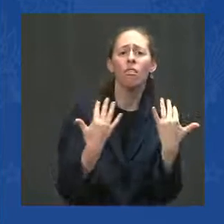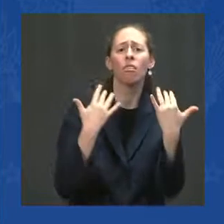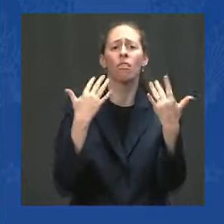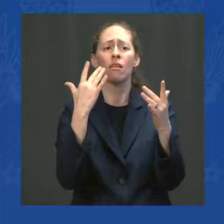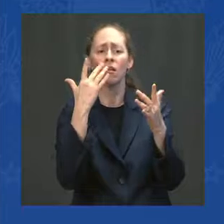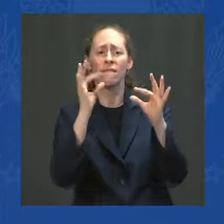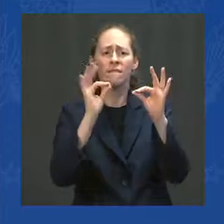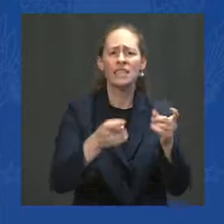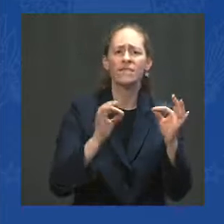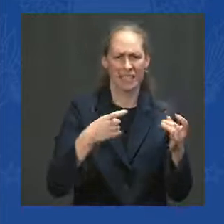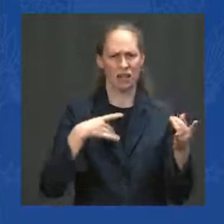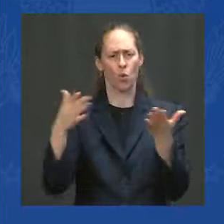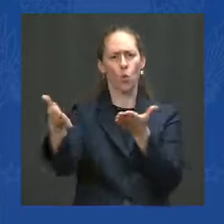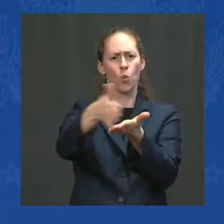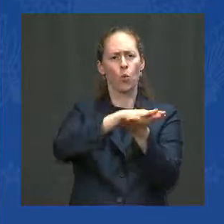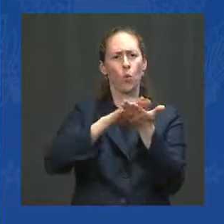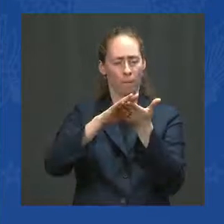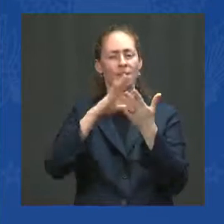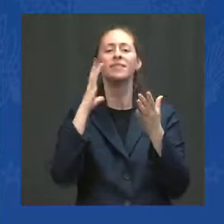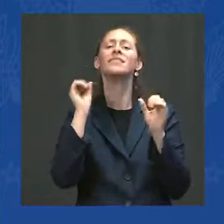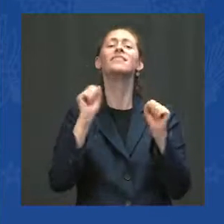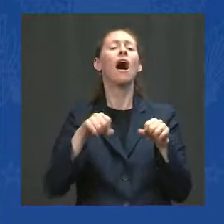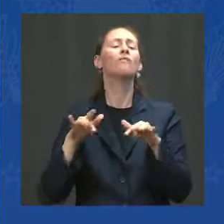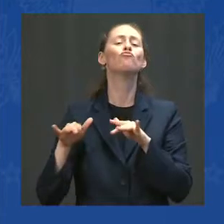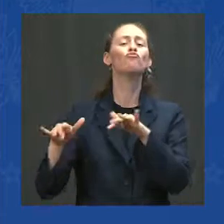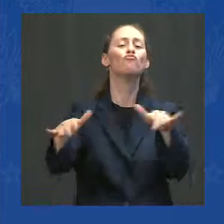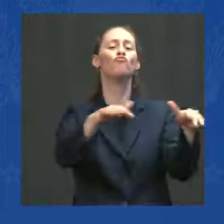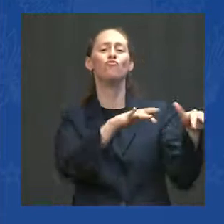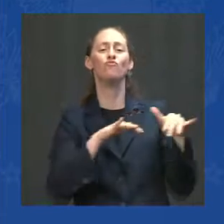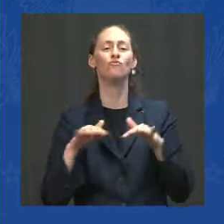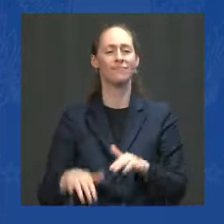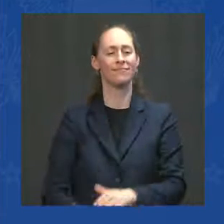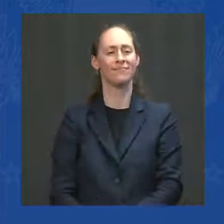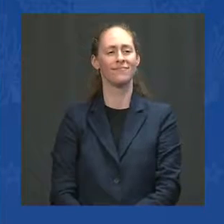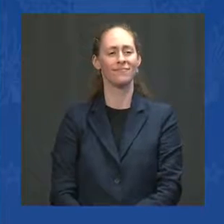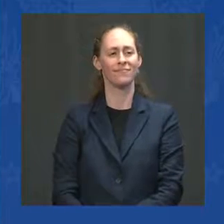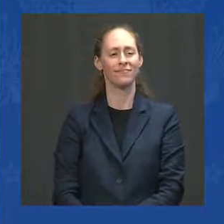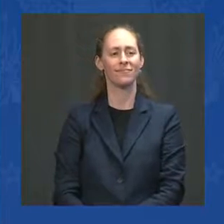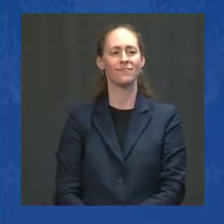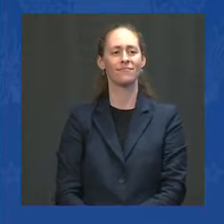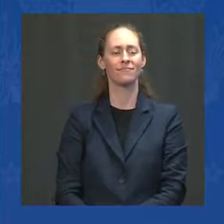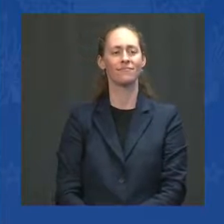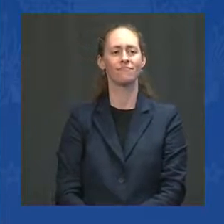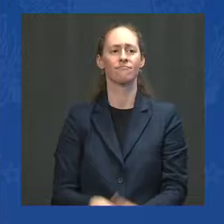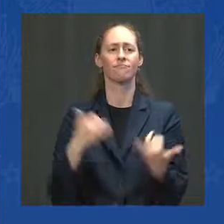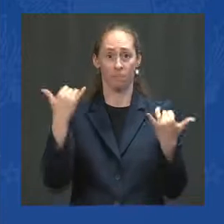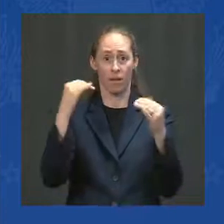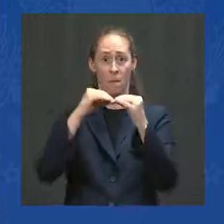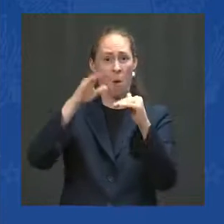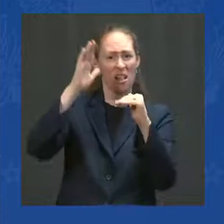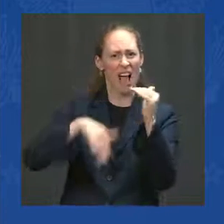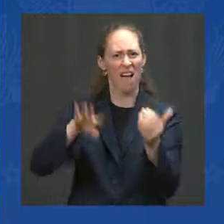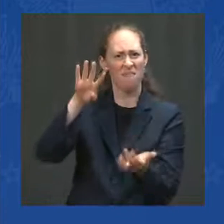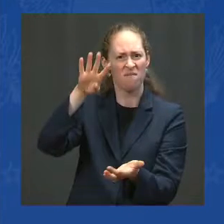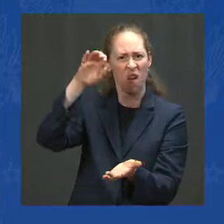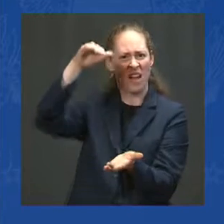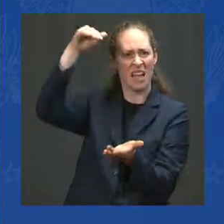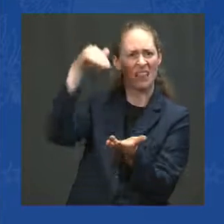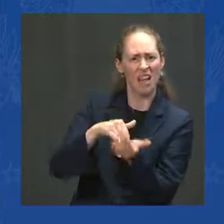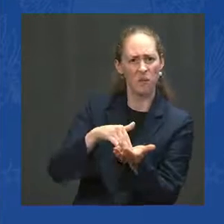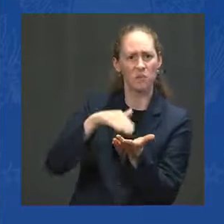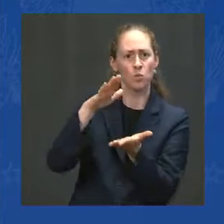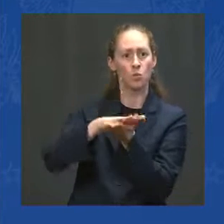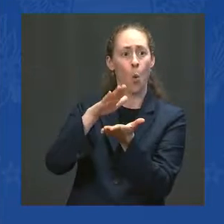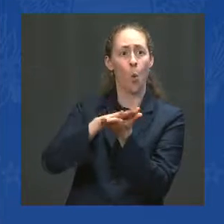and more than 400,000 schools and child care centers have pipes with lead in them, including